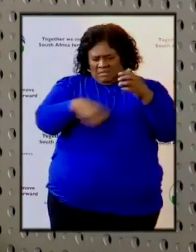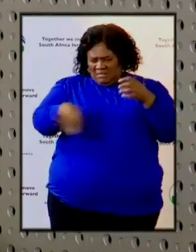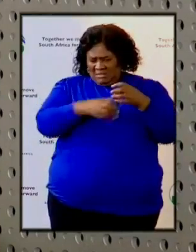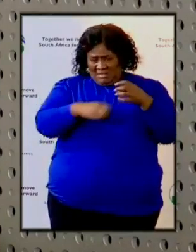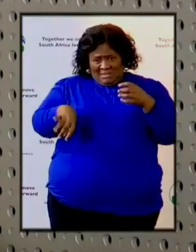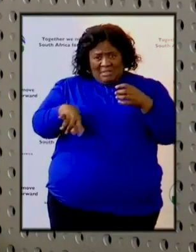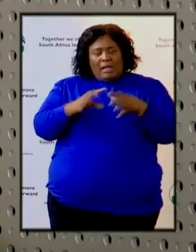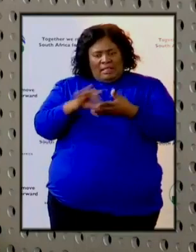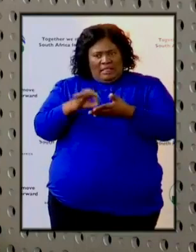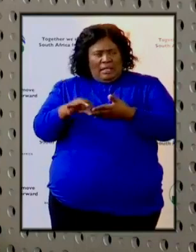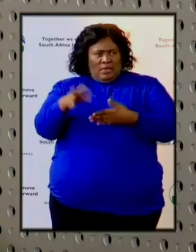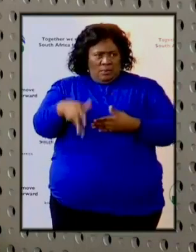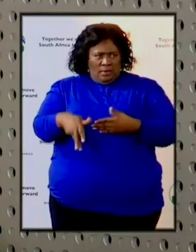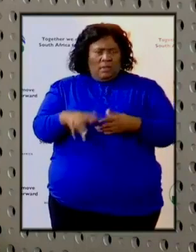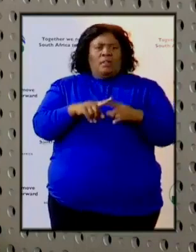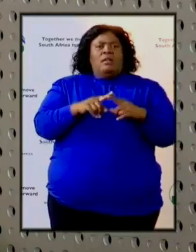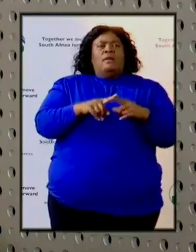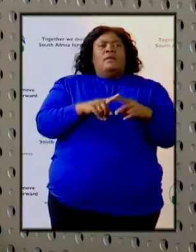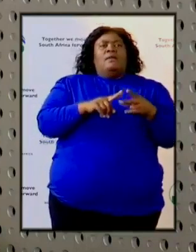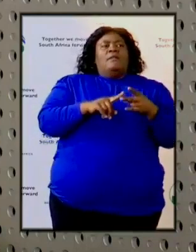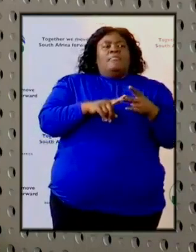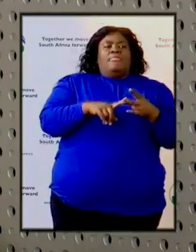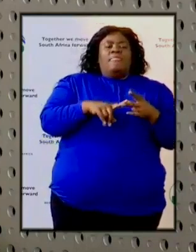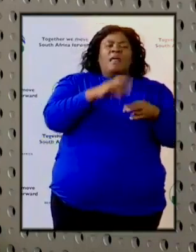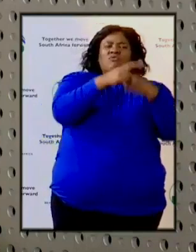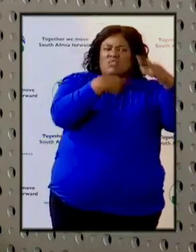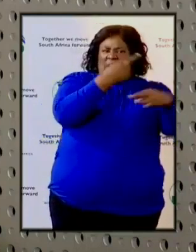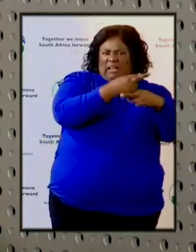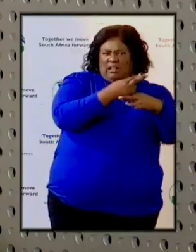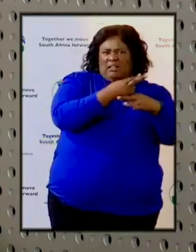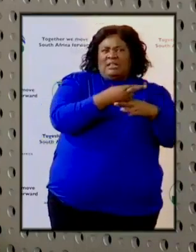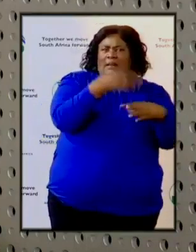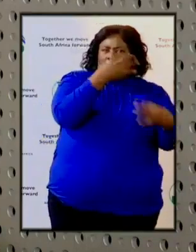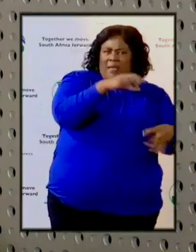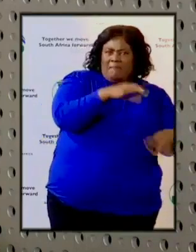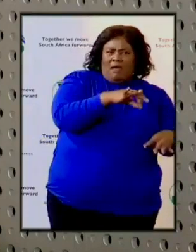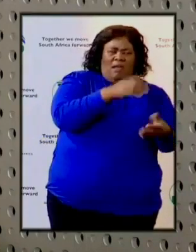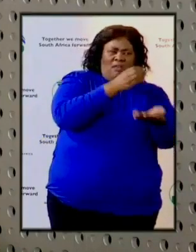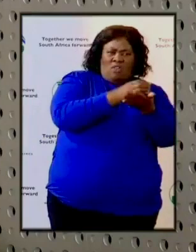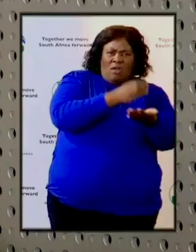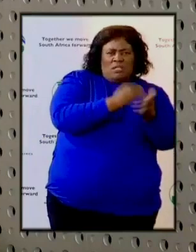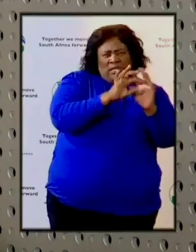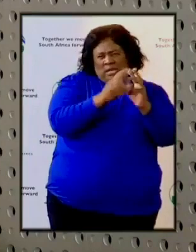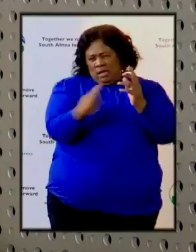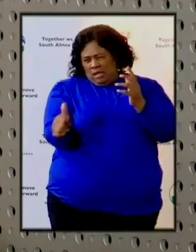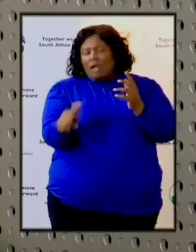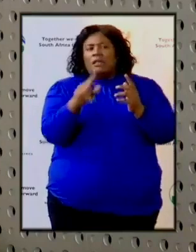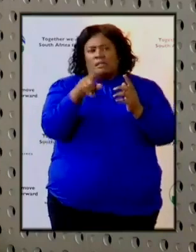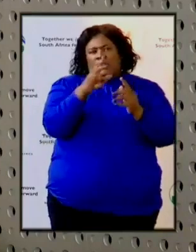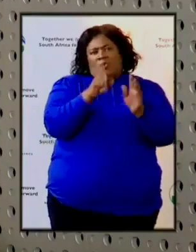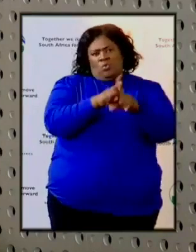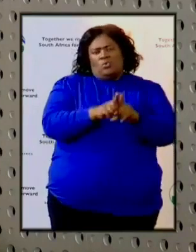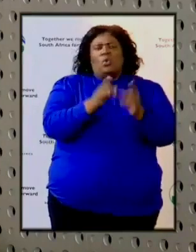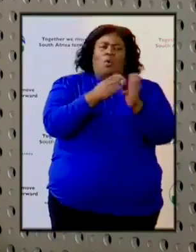Glass, paper, plastic, metal, tires, and other things that need to be recycled is now